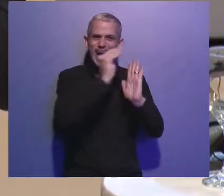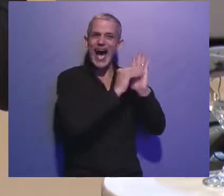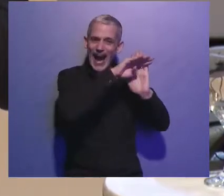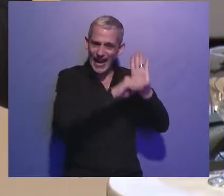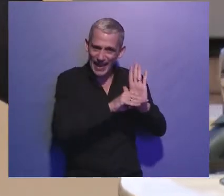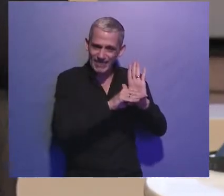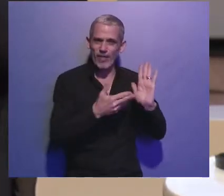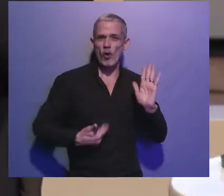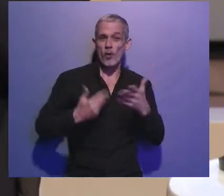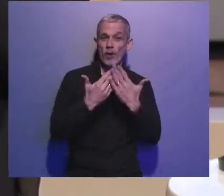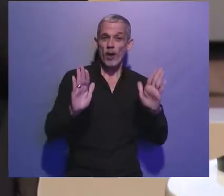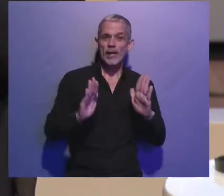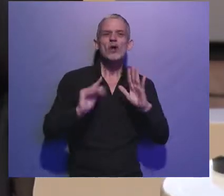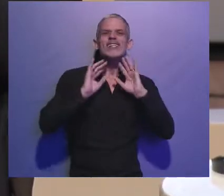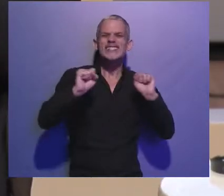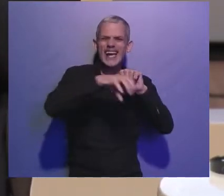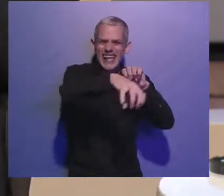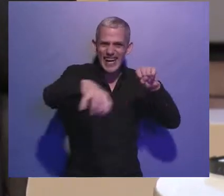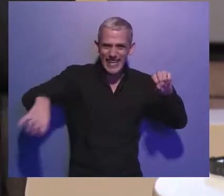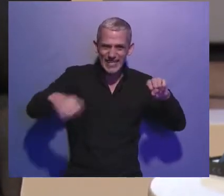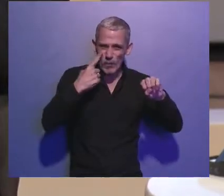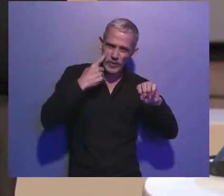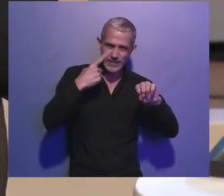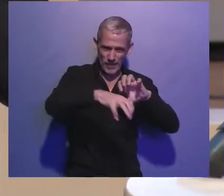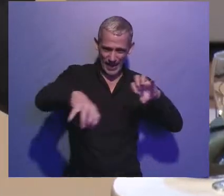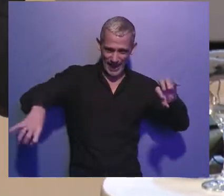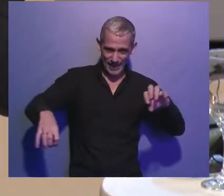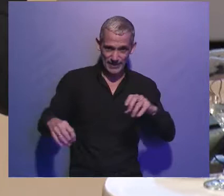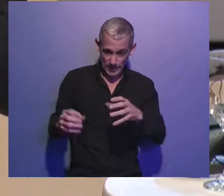secretariats. CIGA was created under the